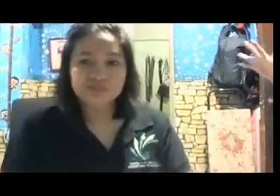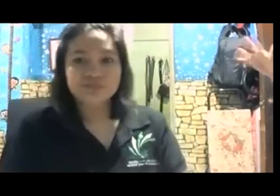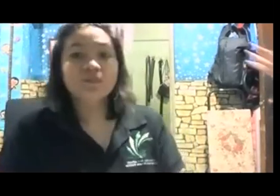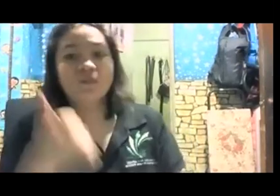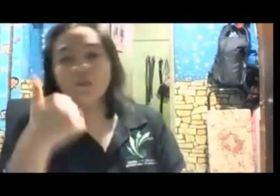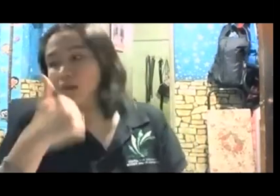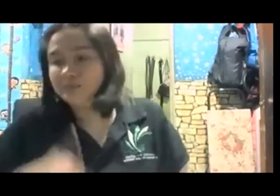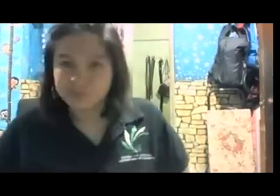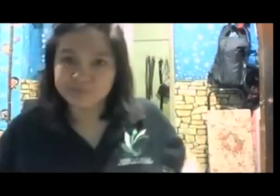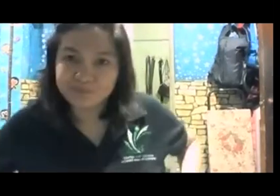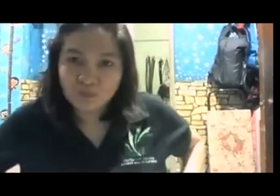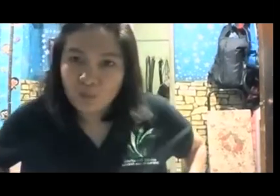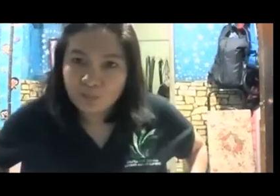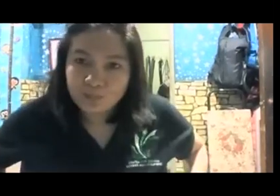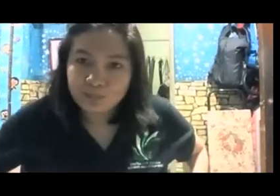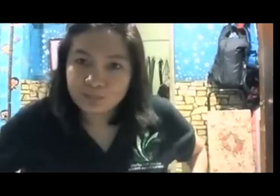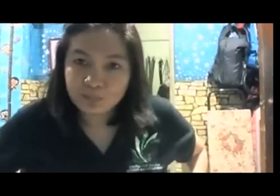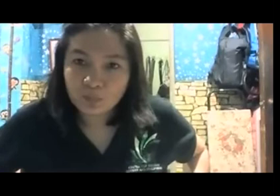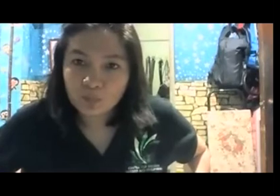Okay, I understand now.